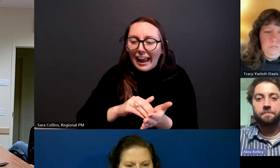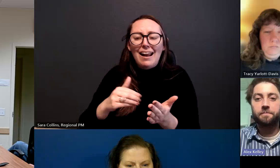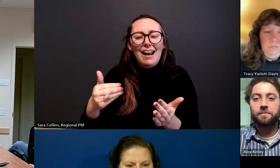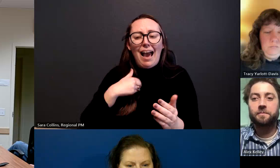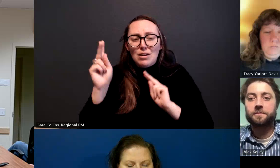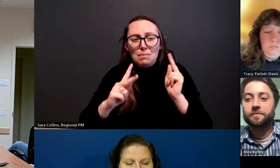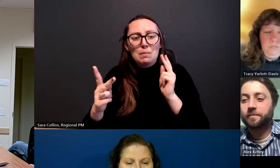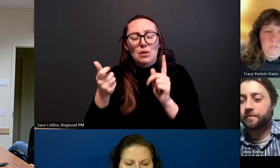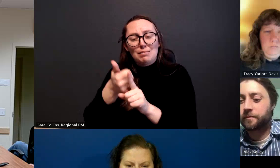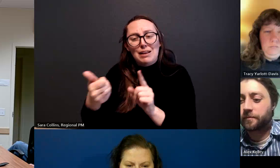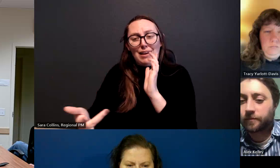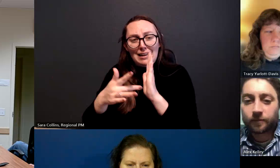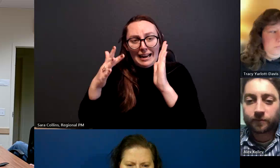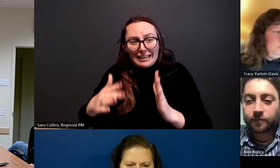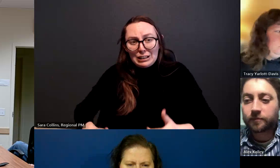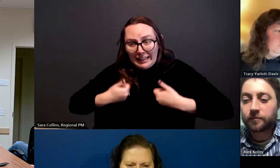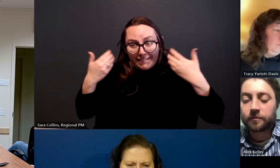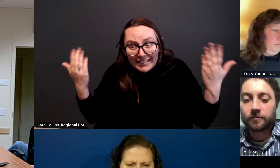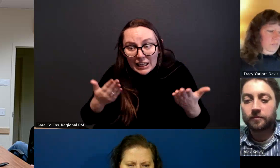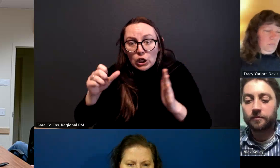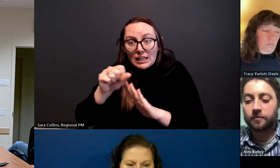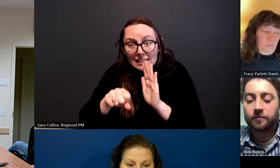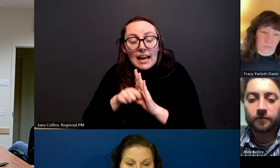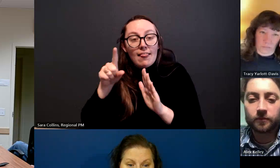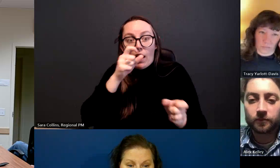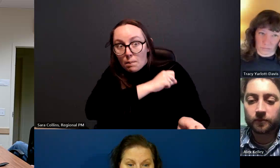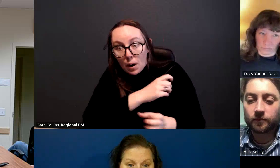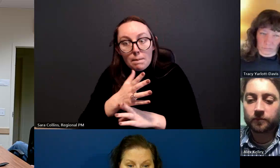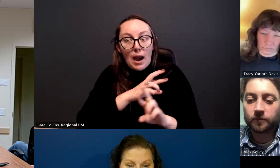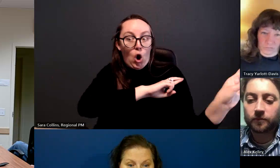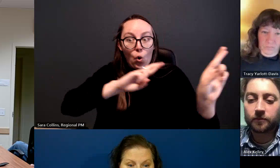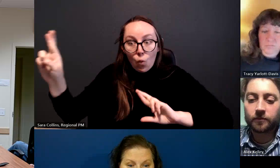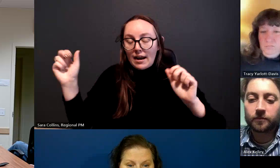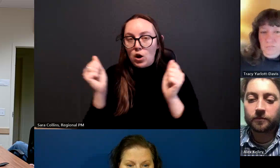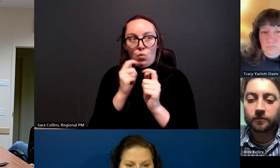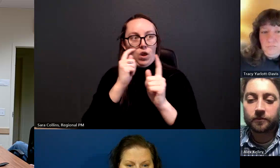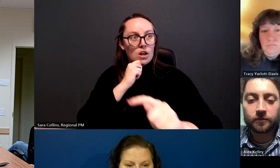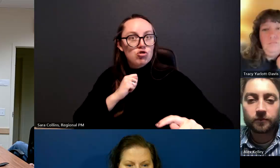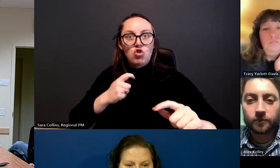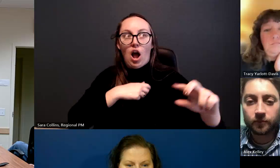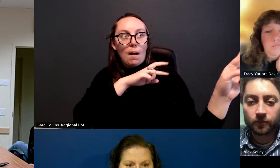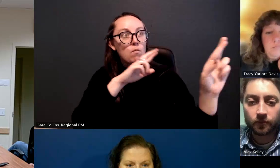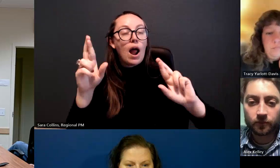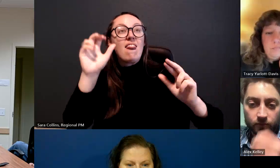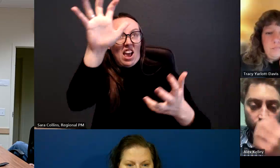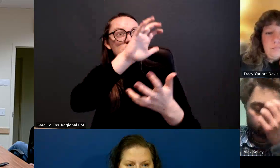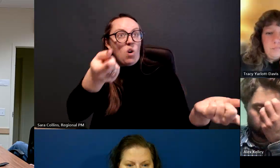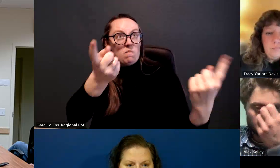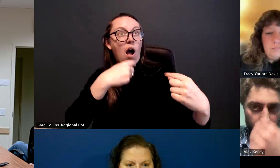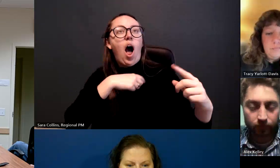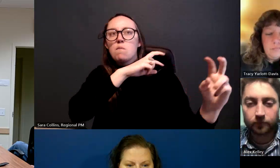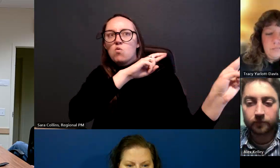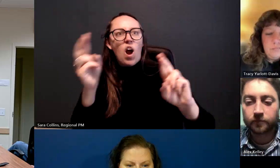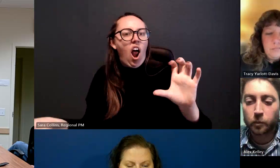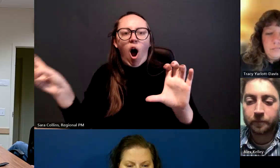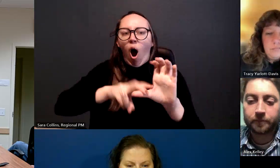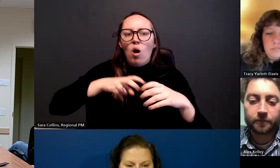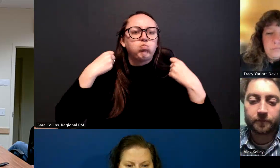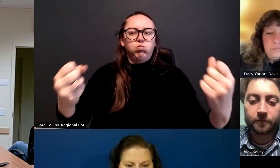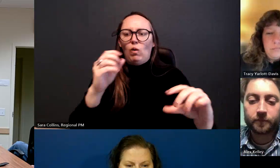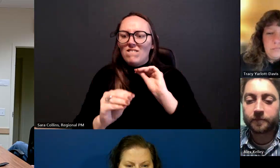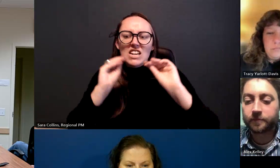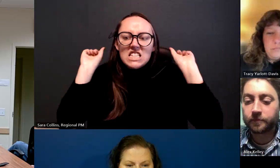ready and prepared and expecting a storm with their trucks and tools and parts loaded is not going to happen the way we've gone about it. We've gone